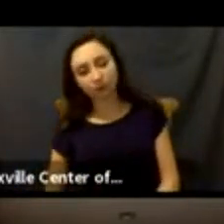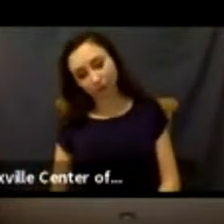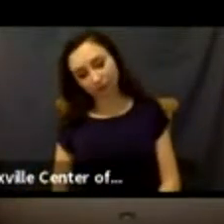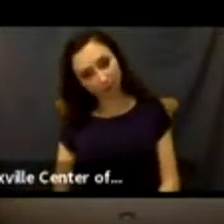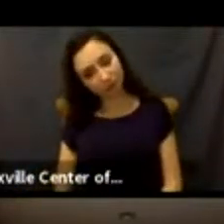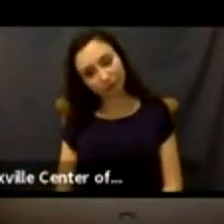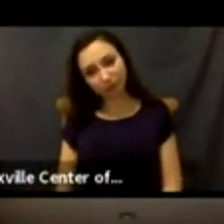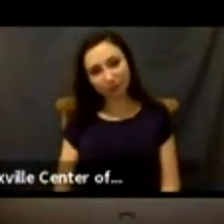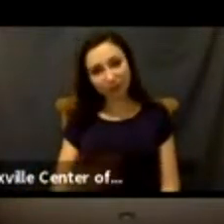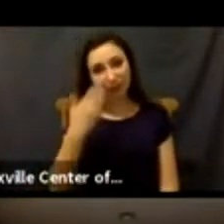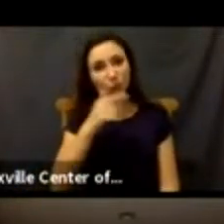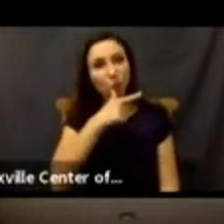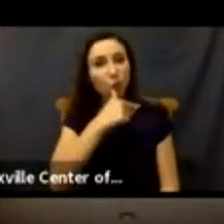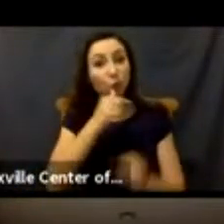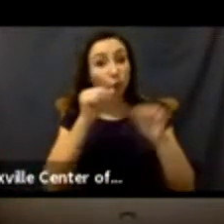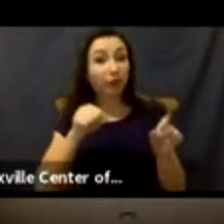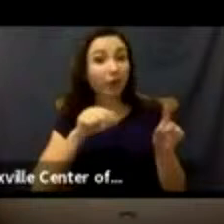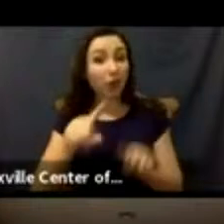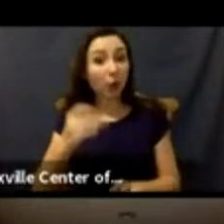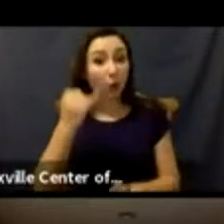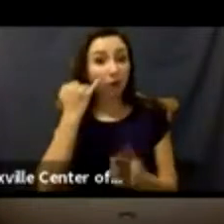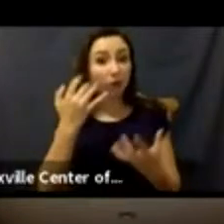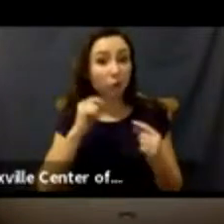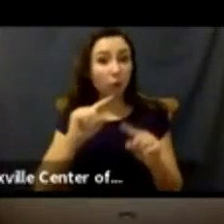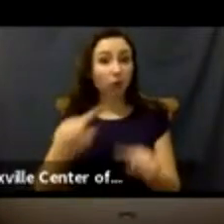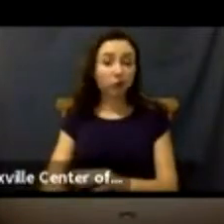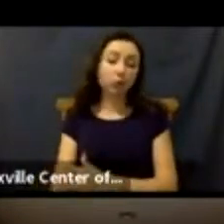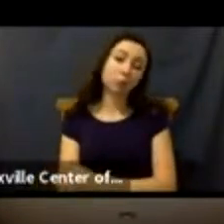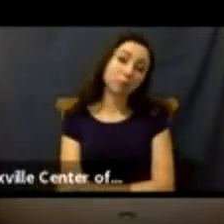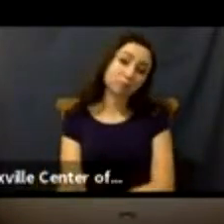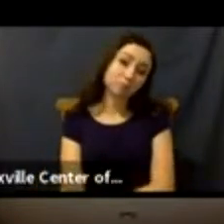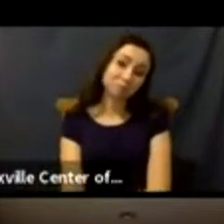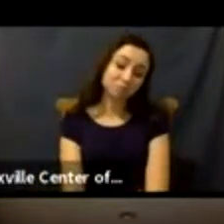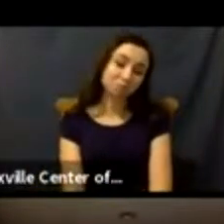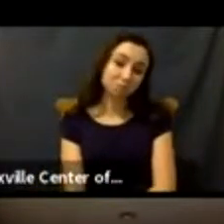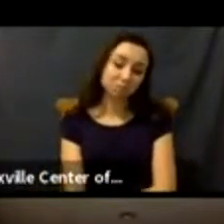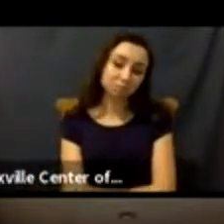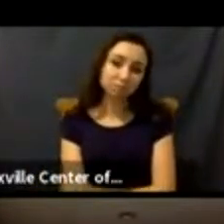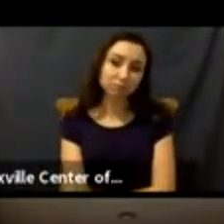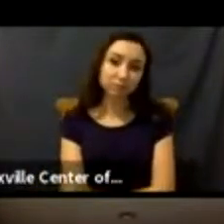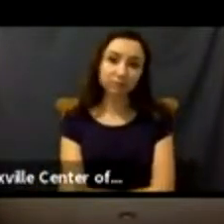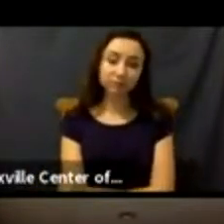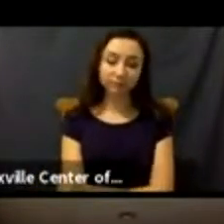I'm not sure who would be able to go or who the board would want to have attend that meeting.